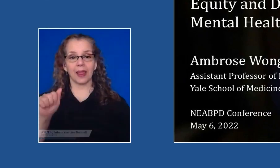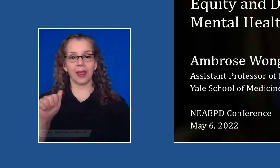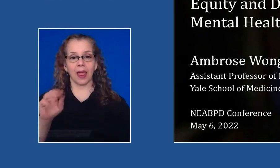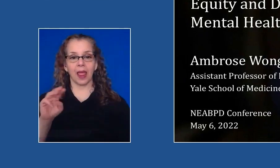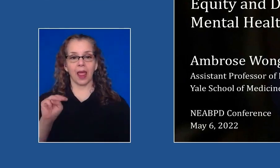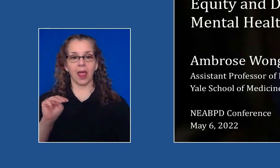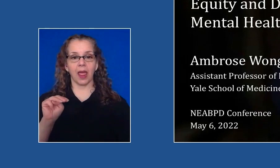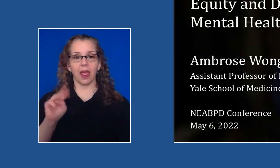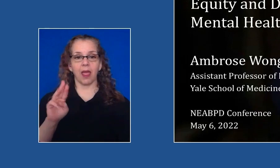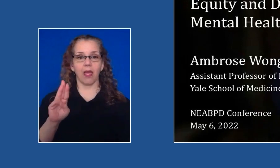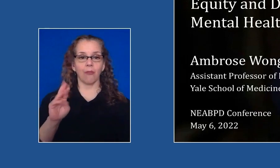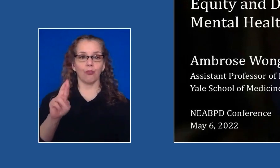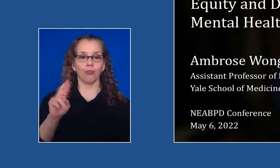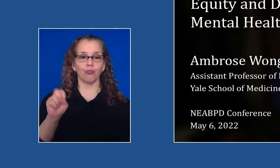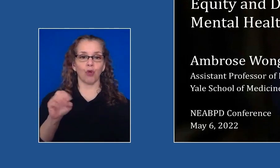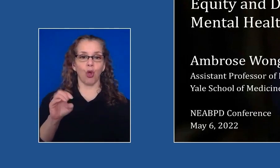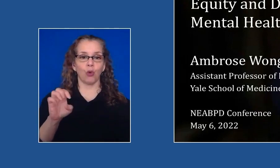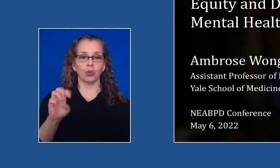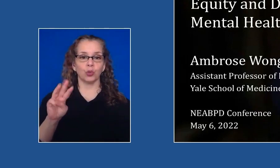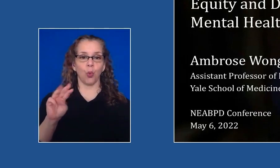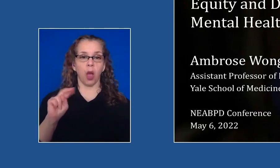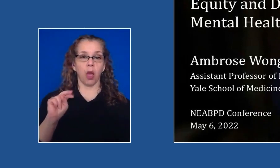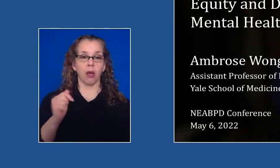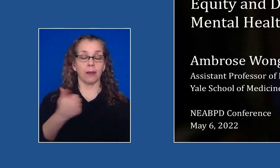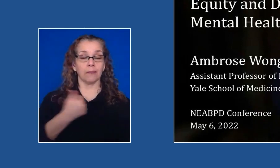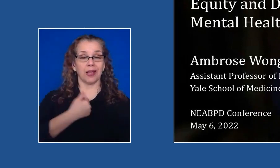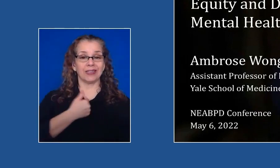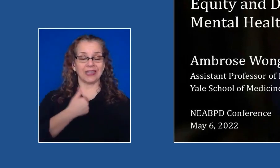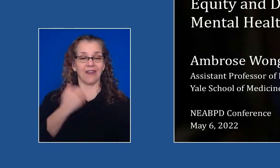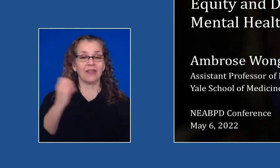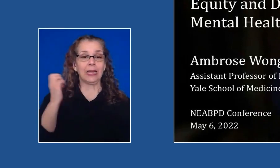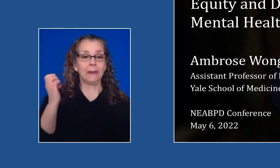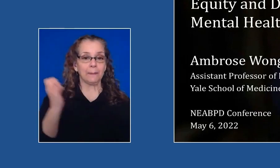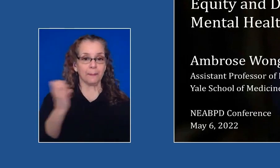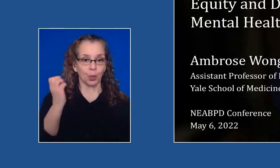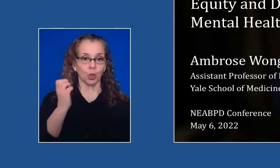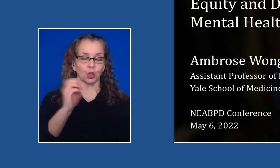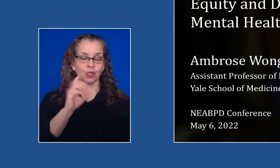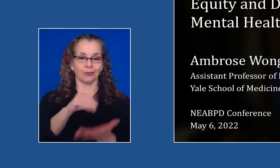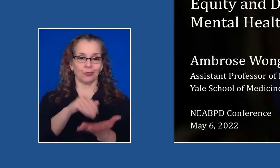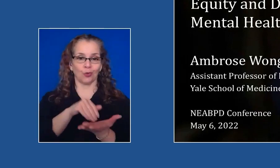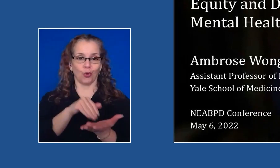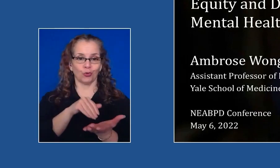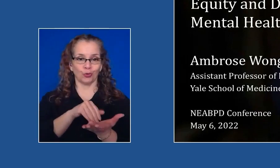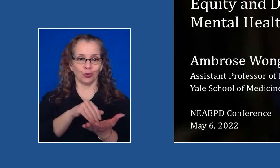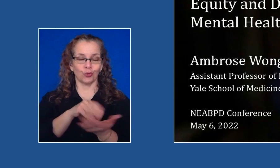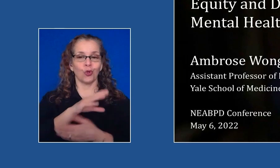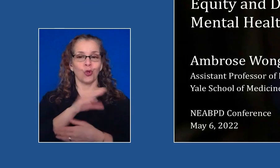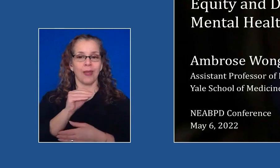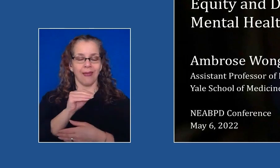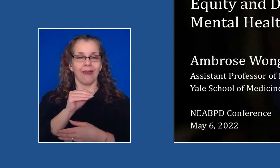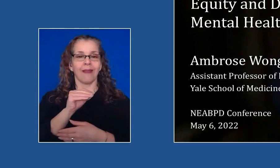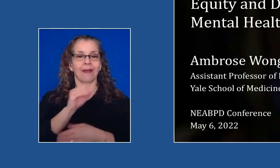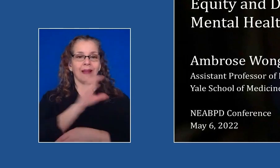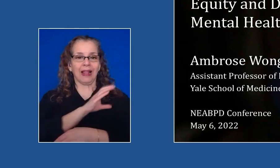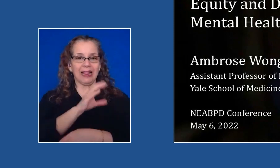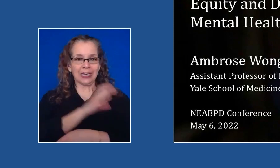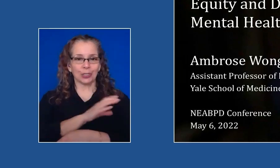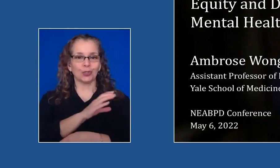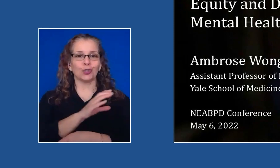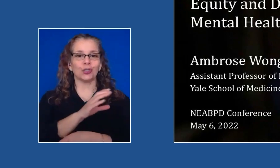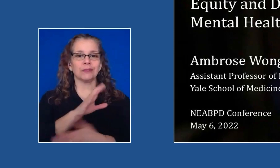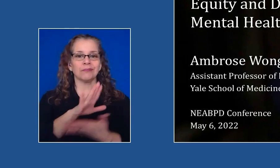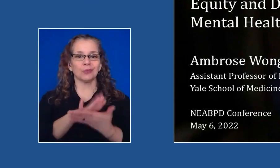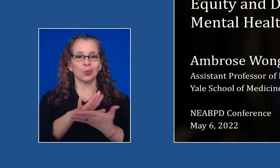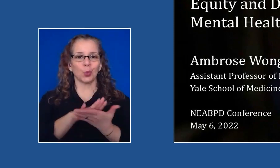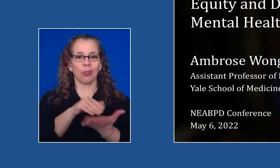an emergency physician and a clinician scientist and researcher at Yale School of Medicine. And I'm really pleased and